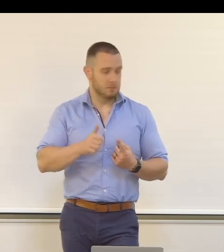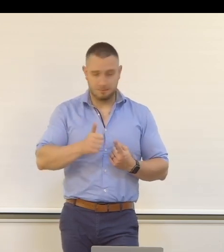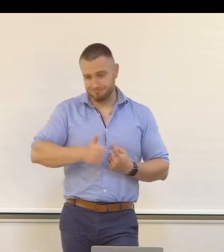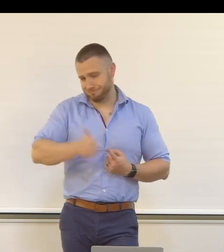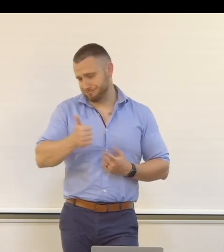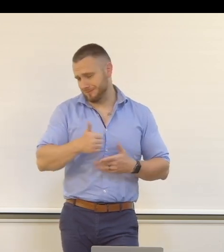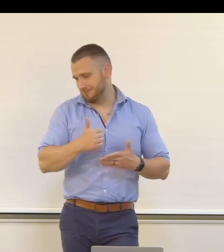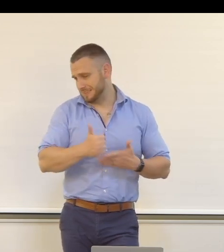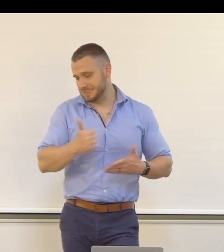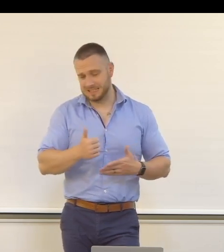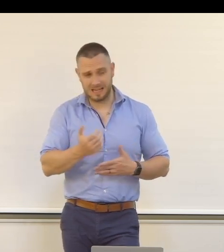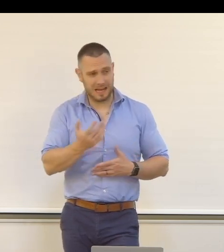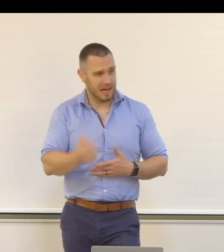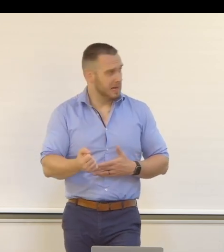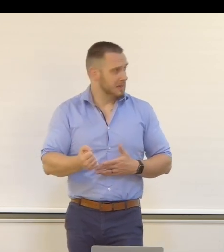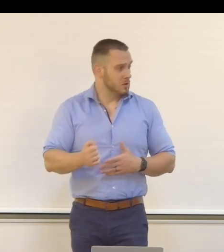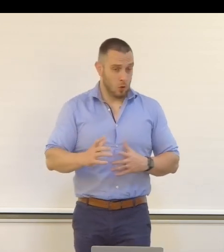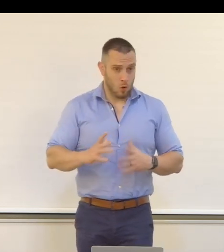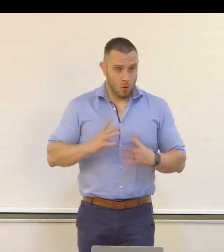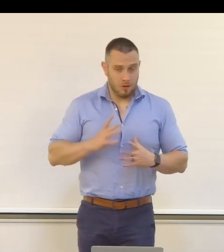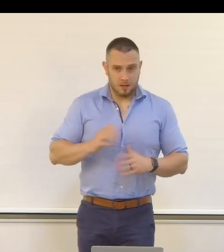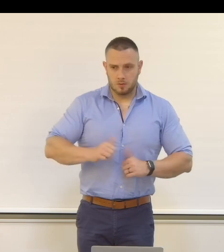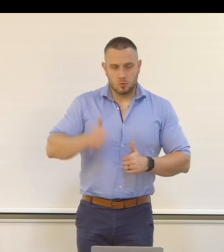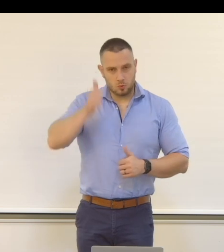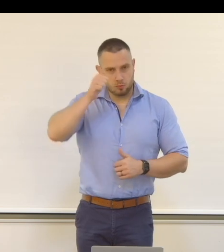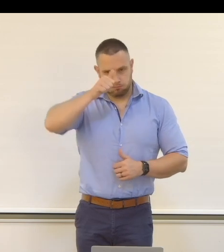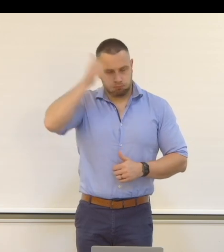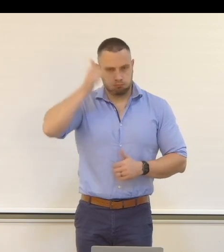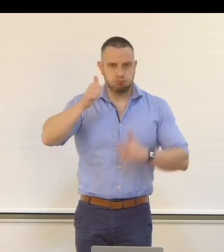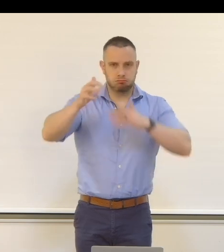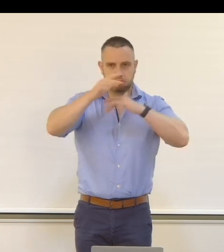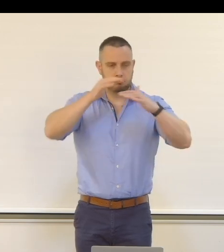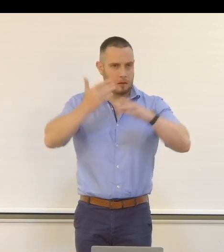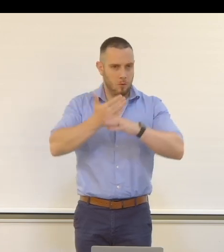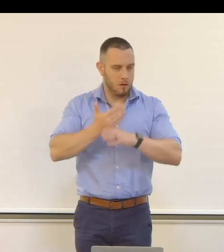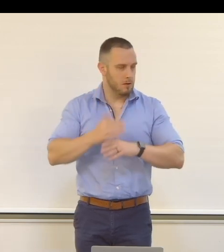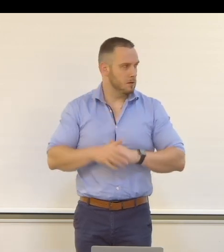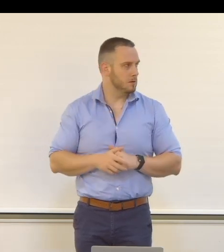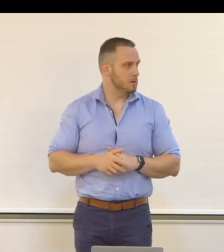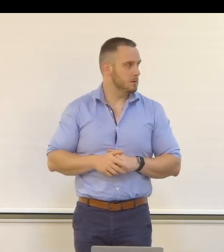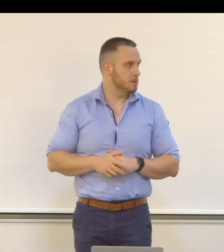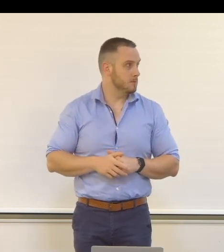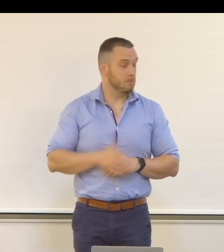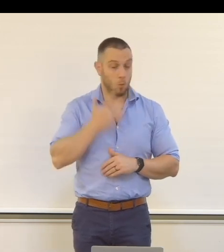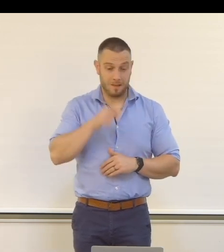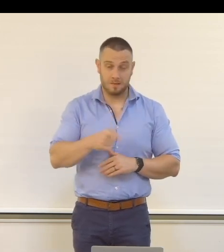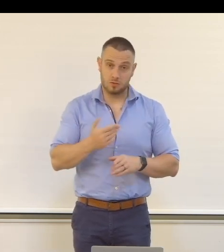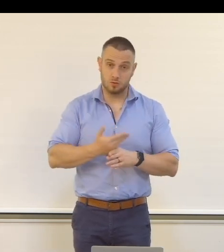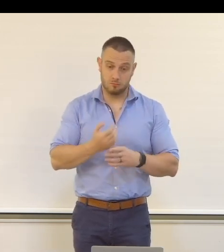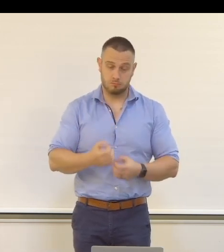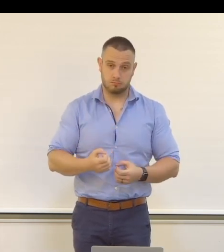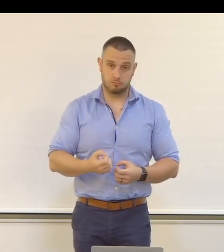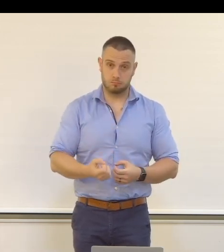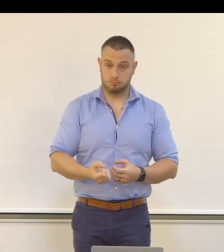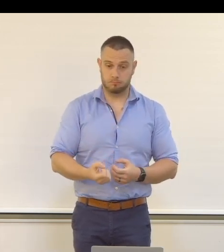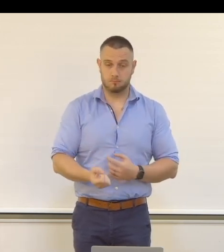and great and had already some good knowledge about the space world. And when this came up, he said, I would